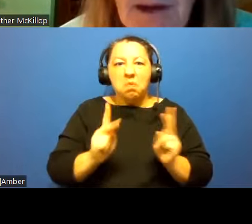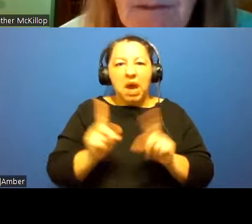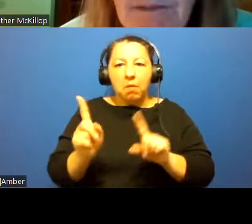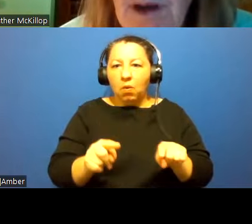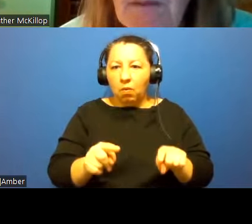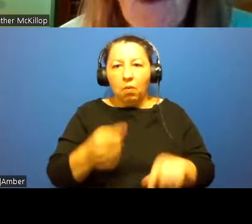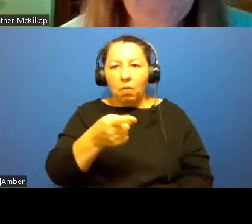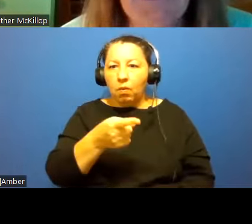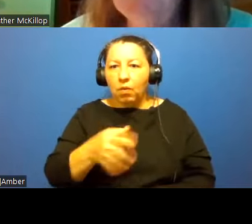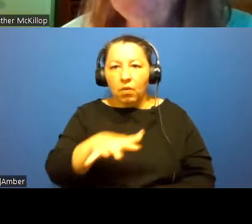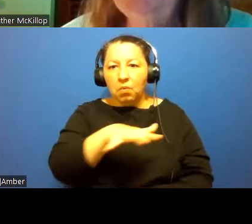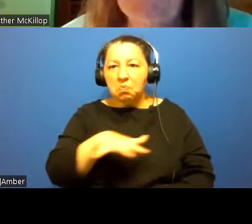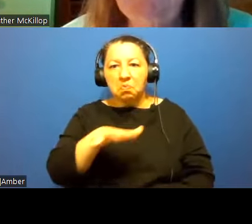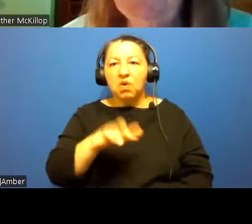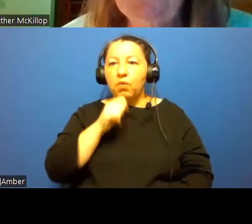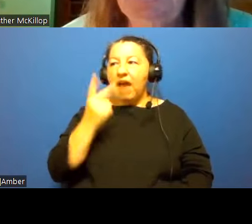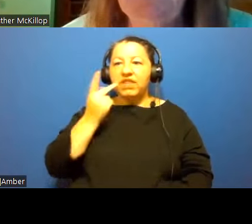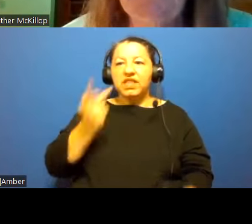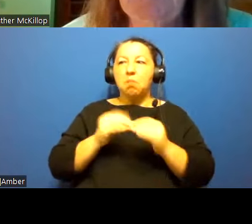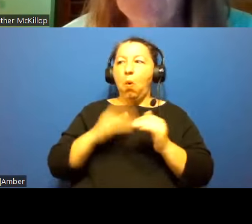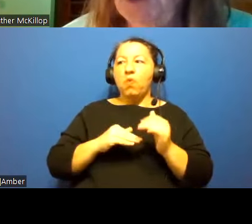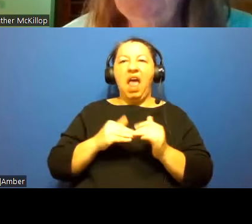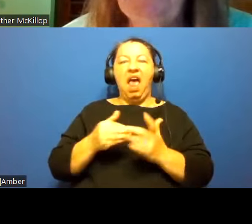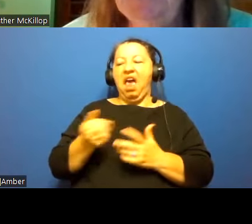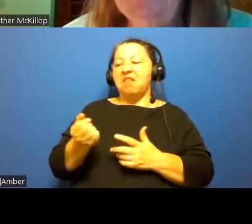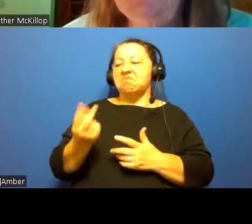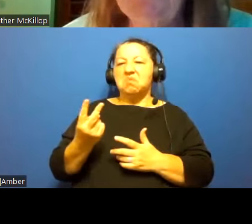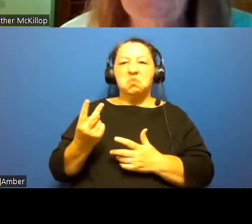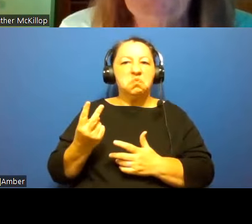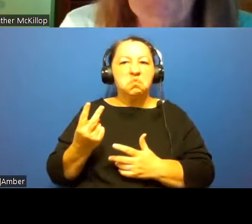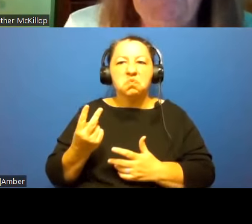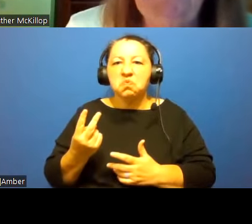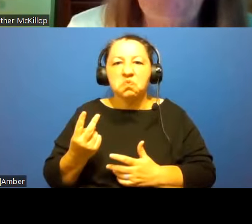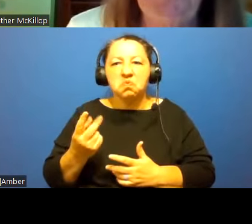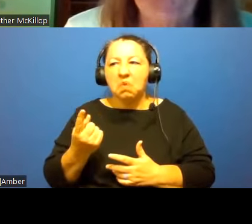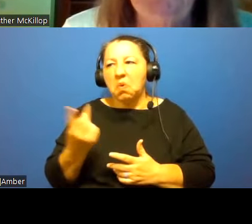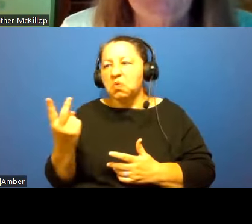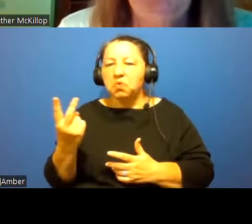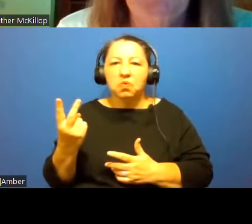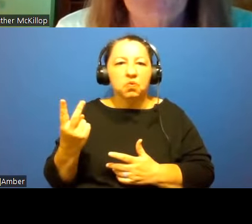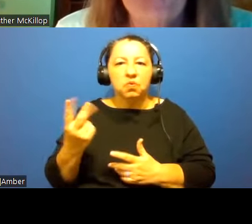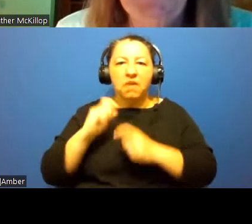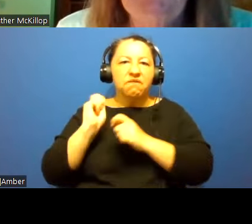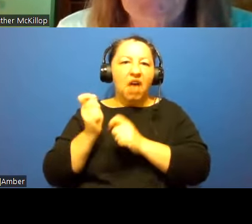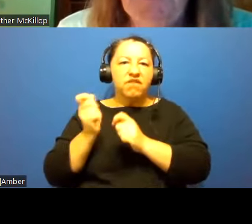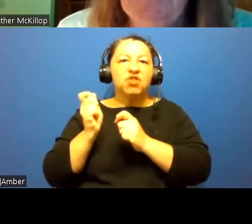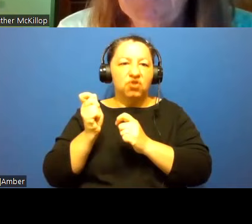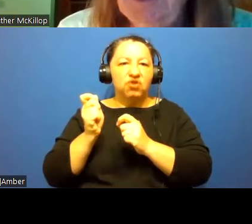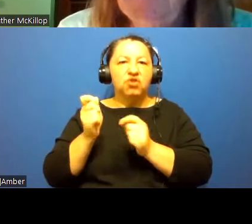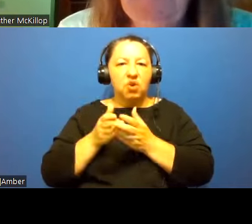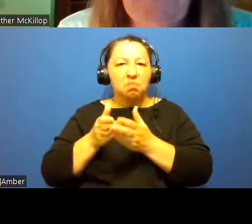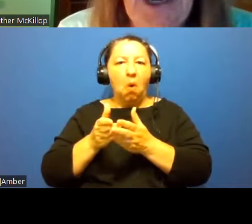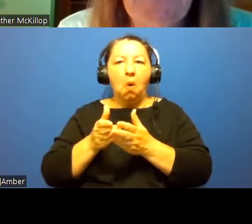seen more than a couple of fly fishing boats in the distance since we've been out in the